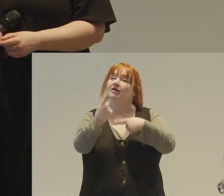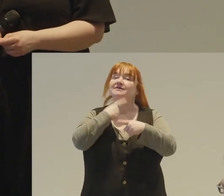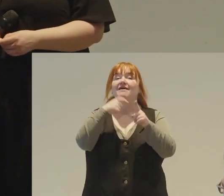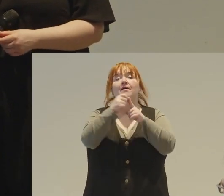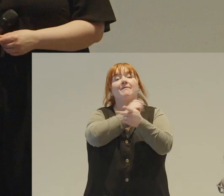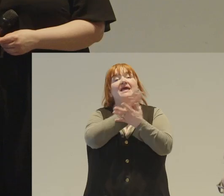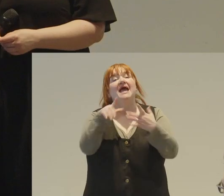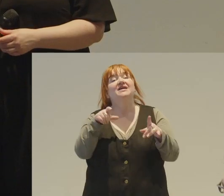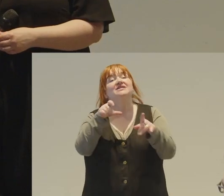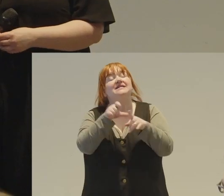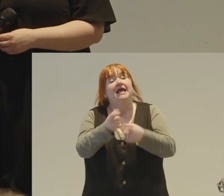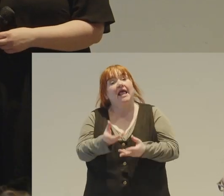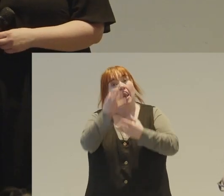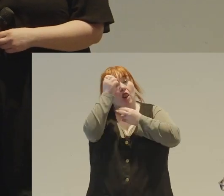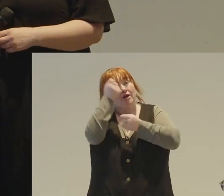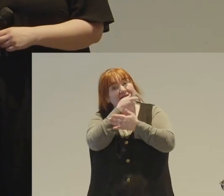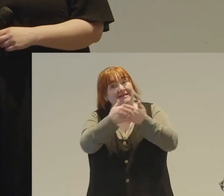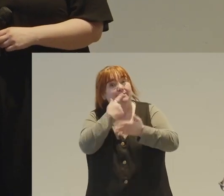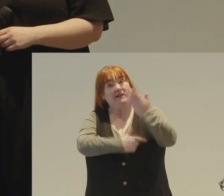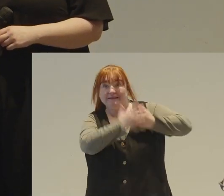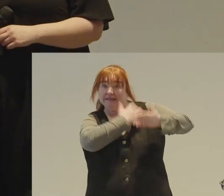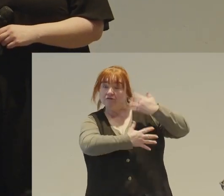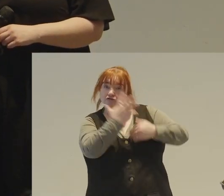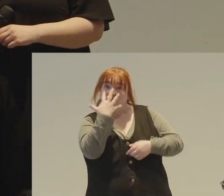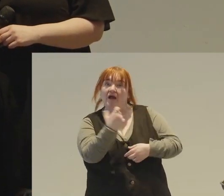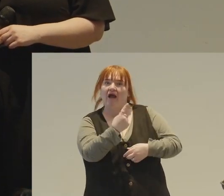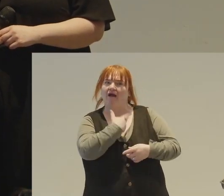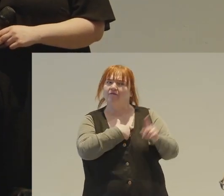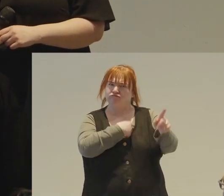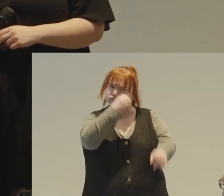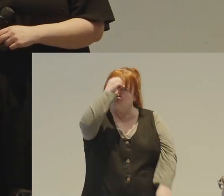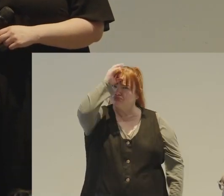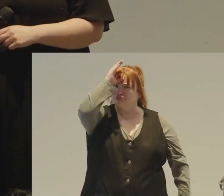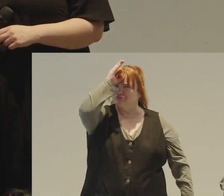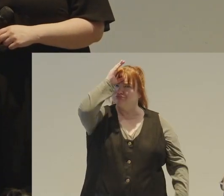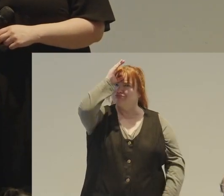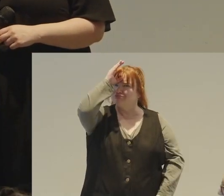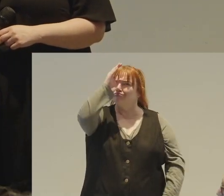and disability history, so she knows her stuff.